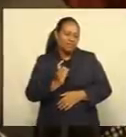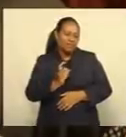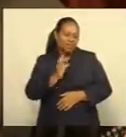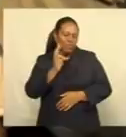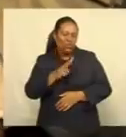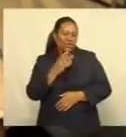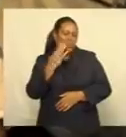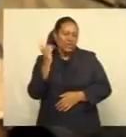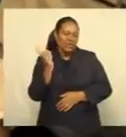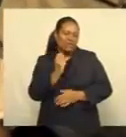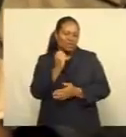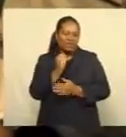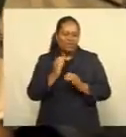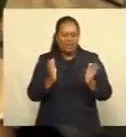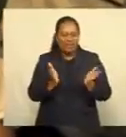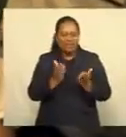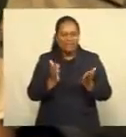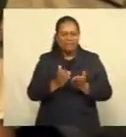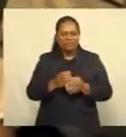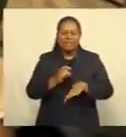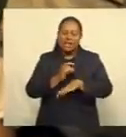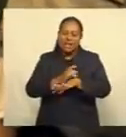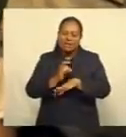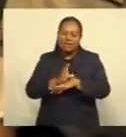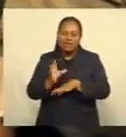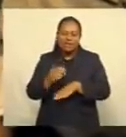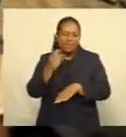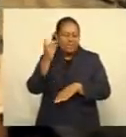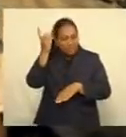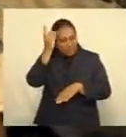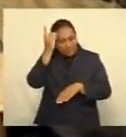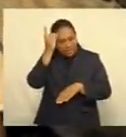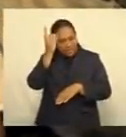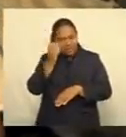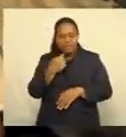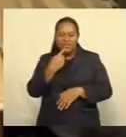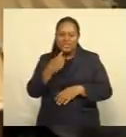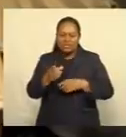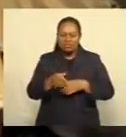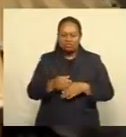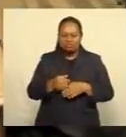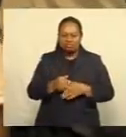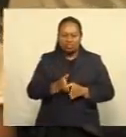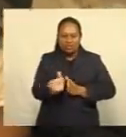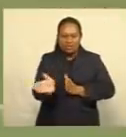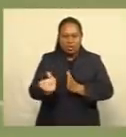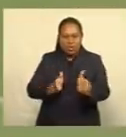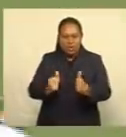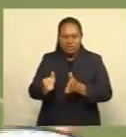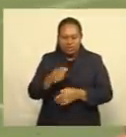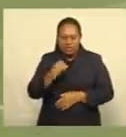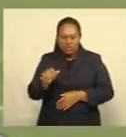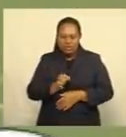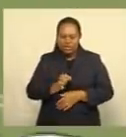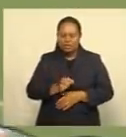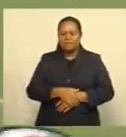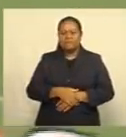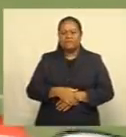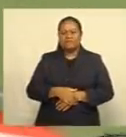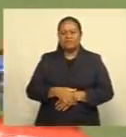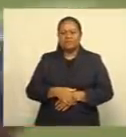Bunati. The endless advice from his dad steers him to the direction to take. both my parents and especially my